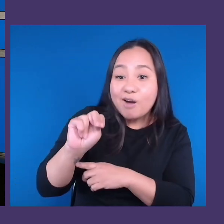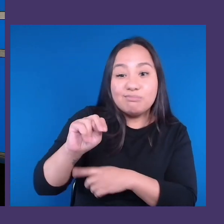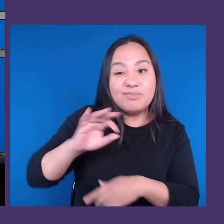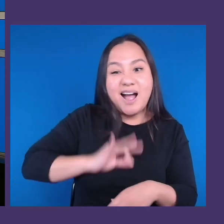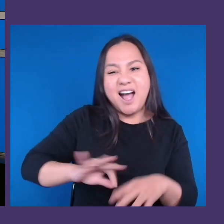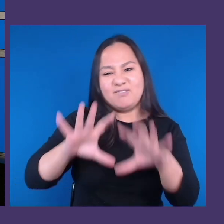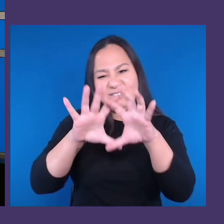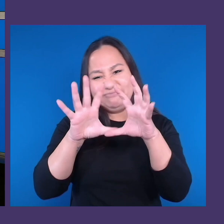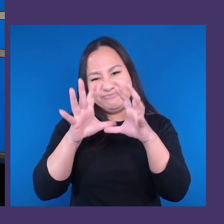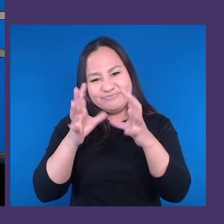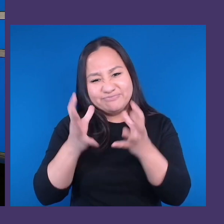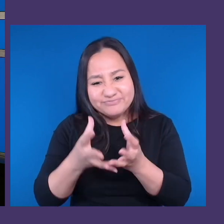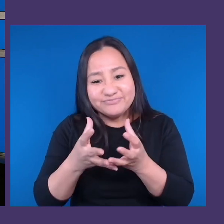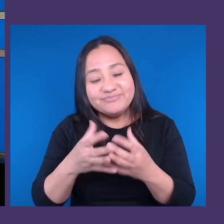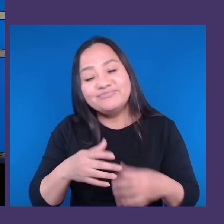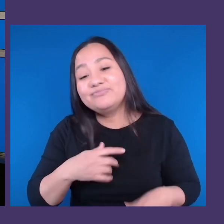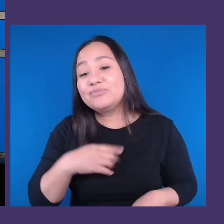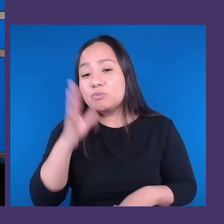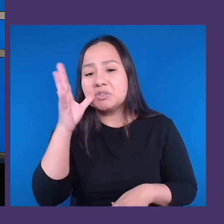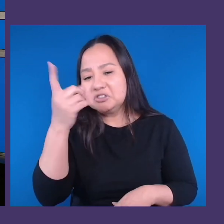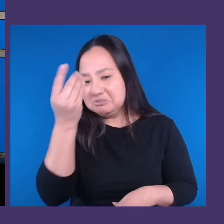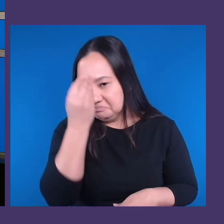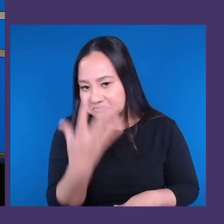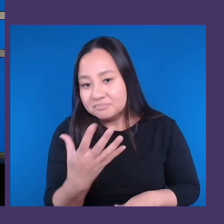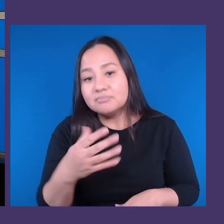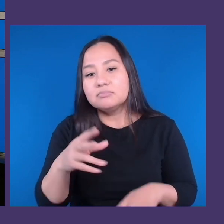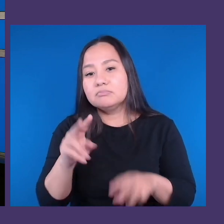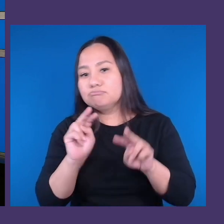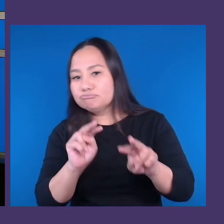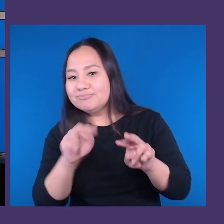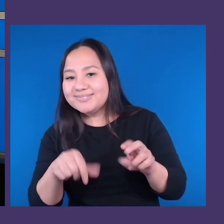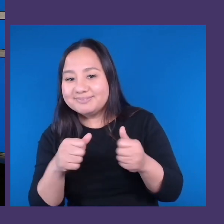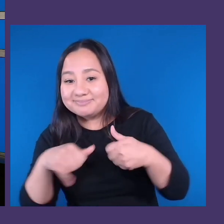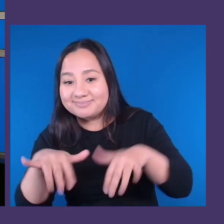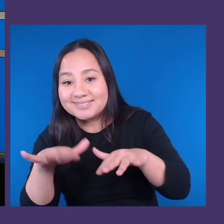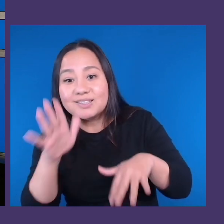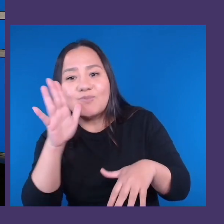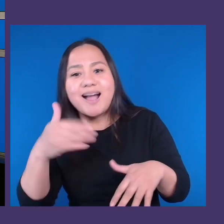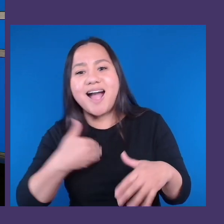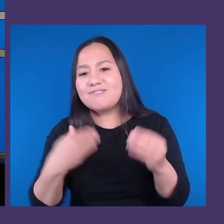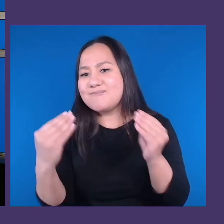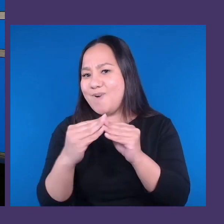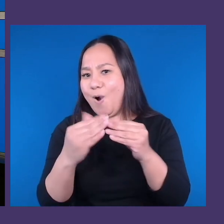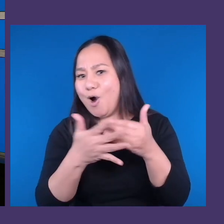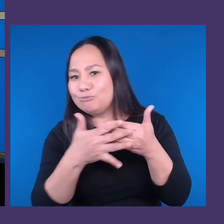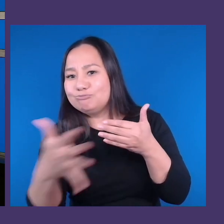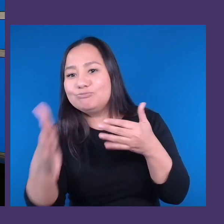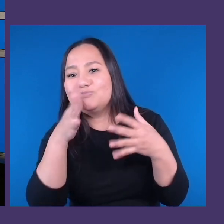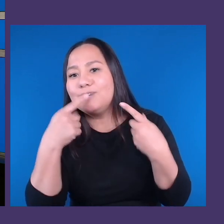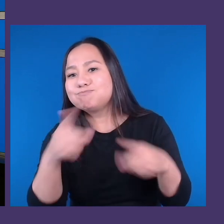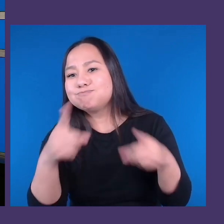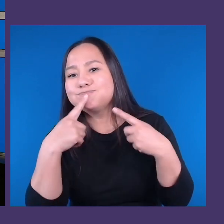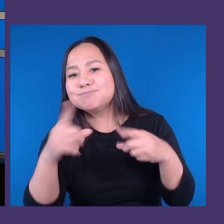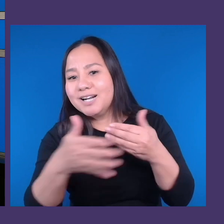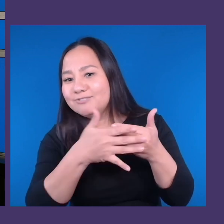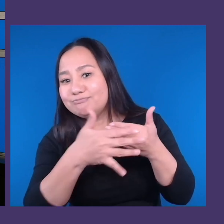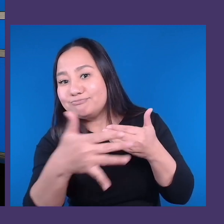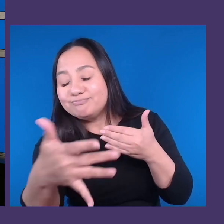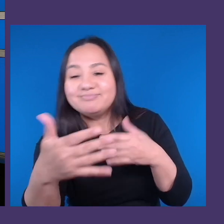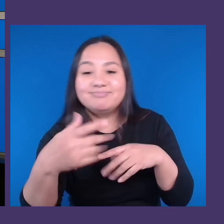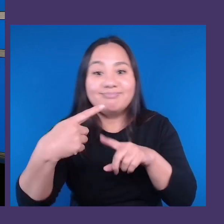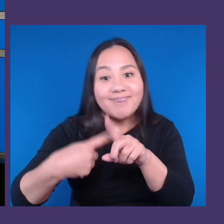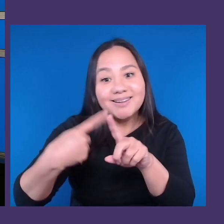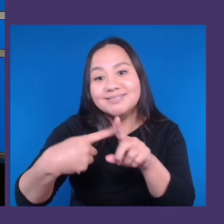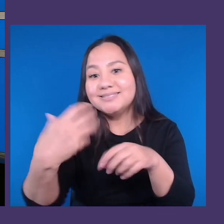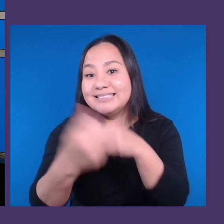this space. We're going to have a lot more to announce in the coming months and the years beyond. Exciting. Yeah. Tell me a little bit about